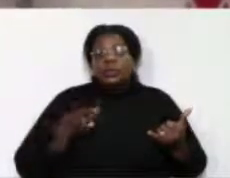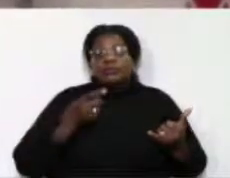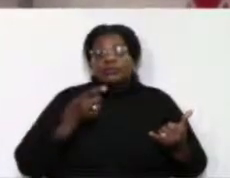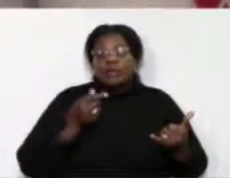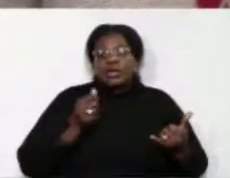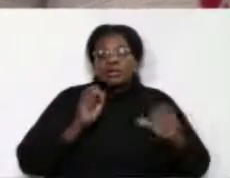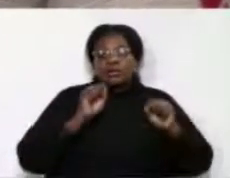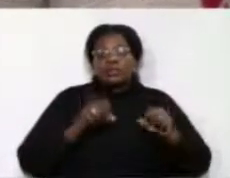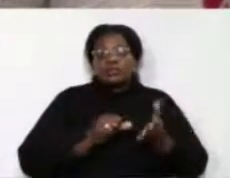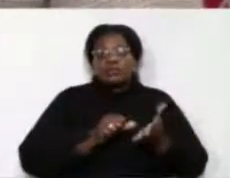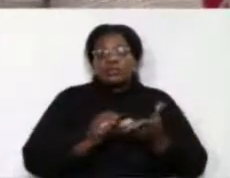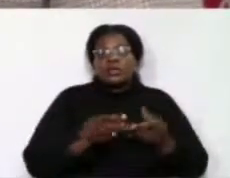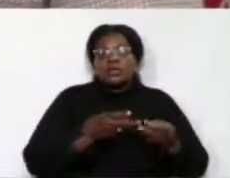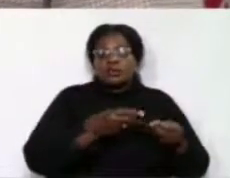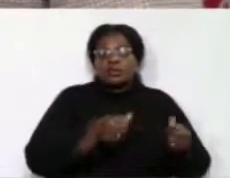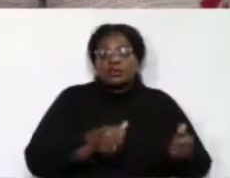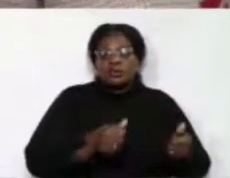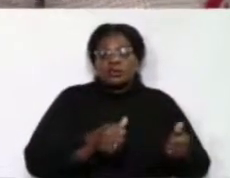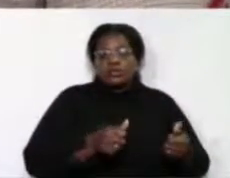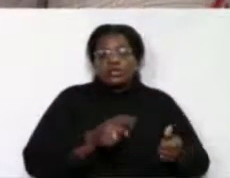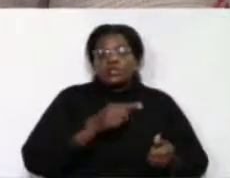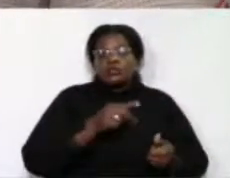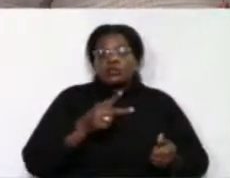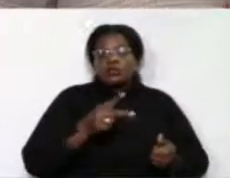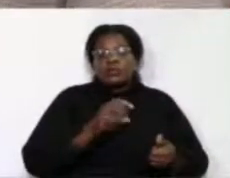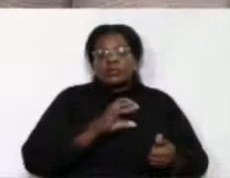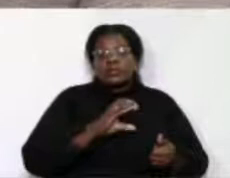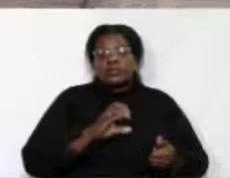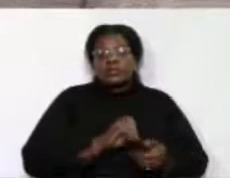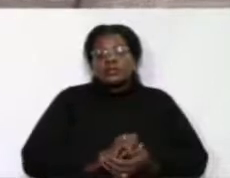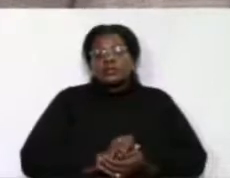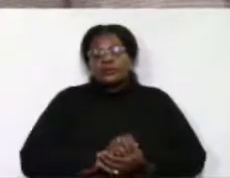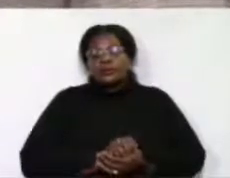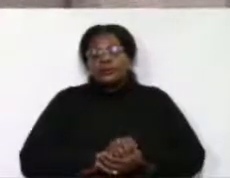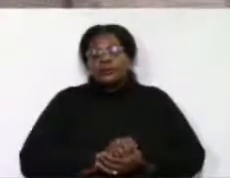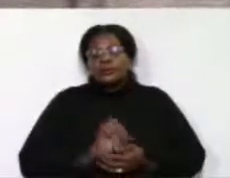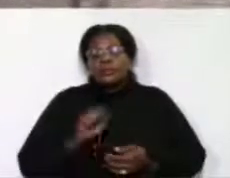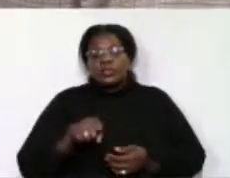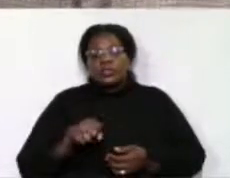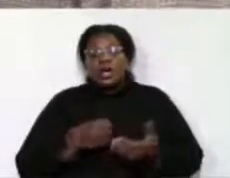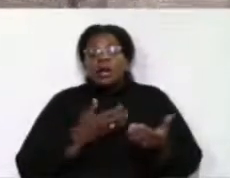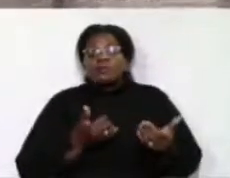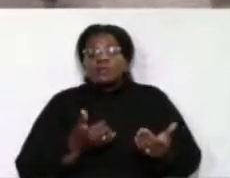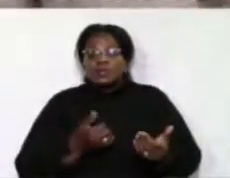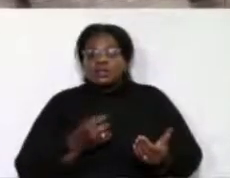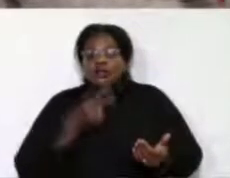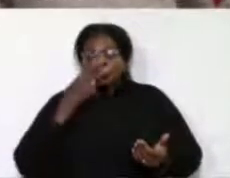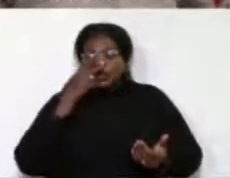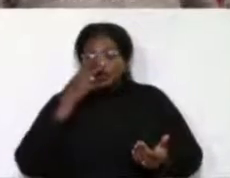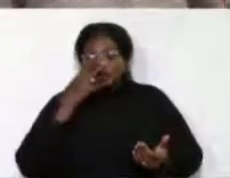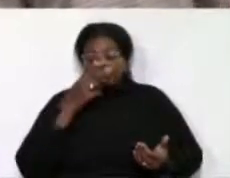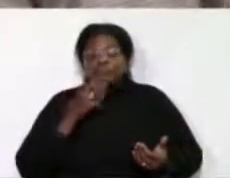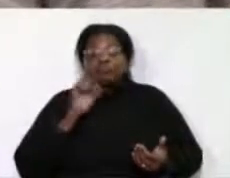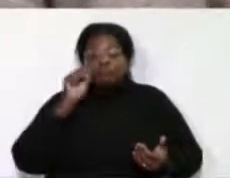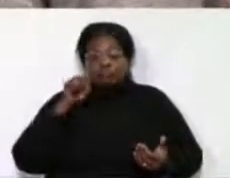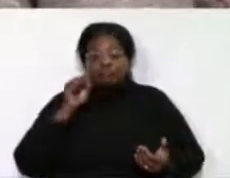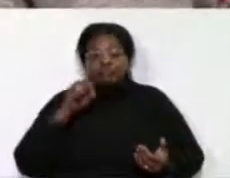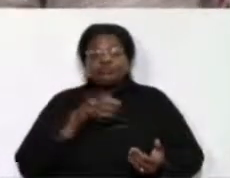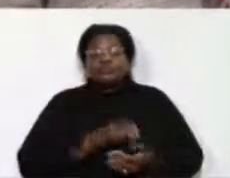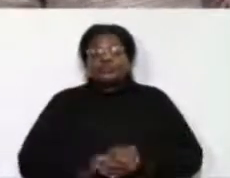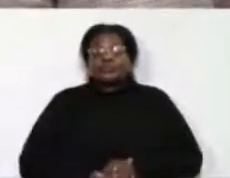we think we're going to solve in the next 12 months. Okay? I'm looking for nods in the back of the studio. All right. So now we